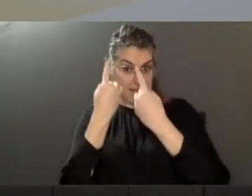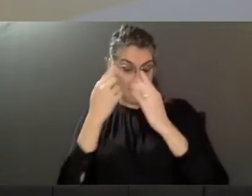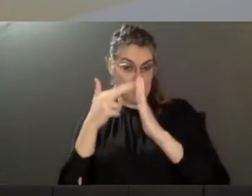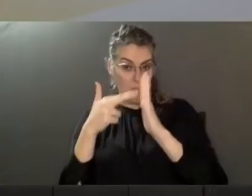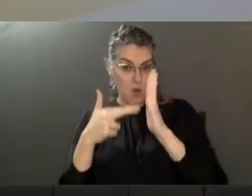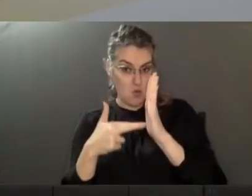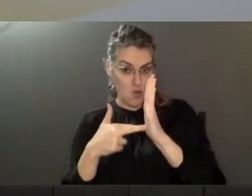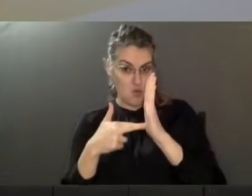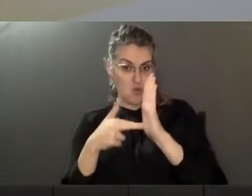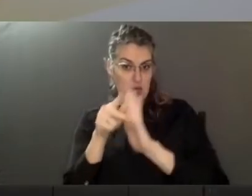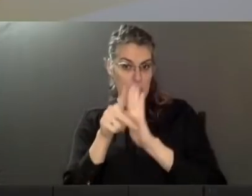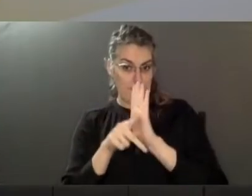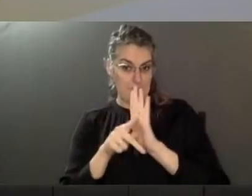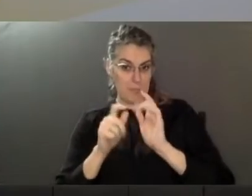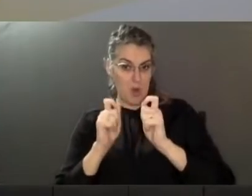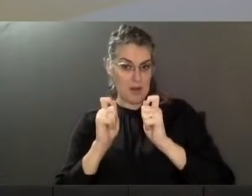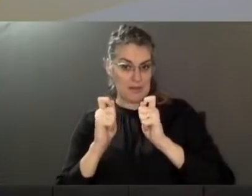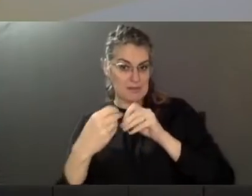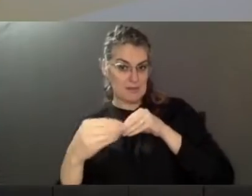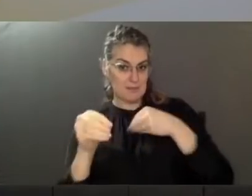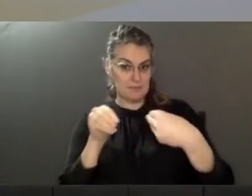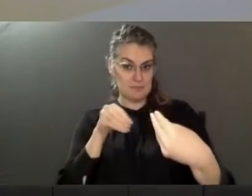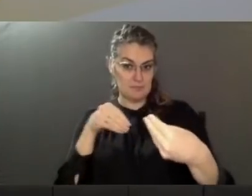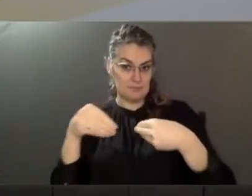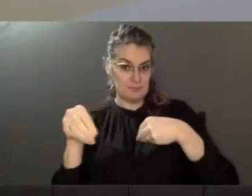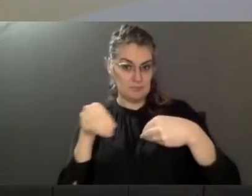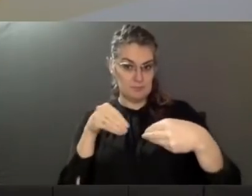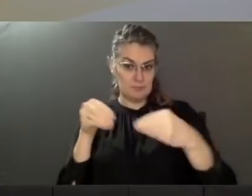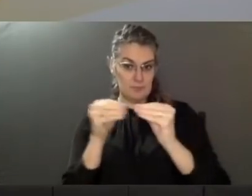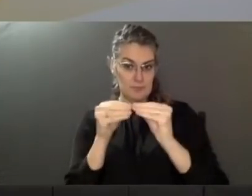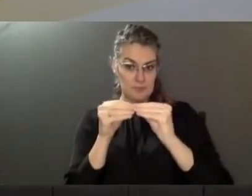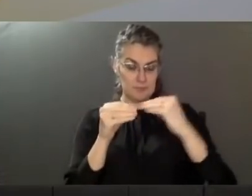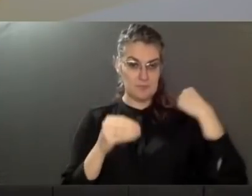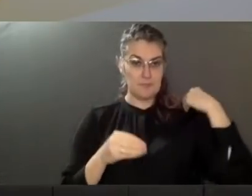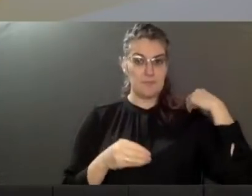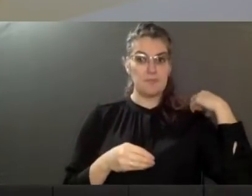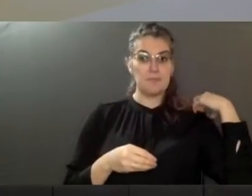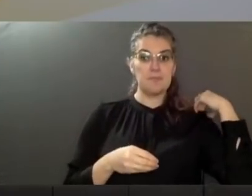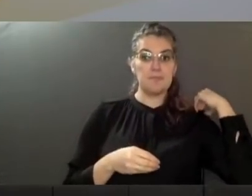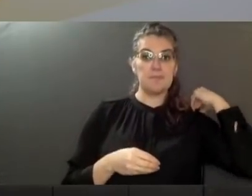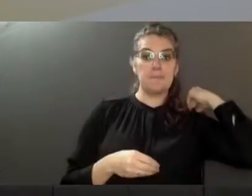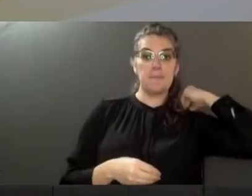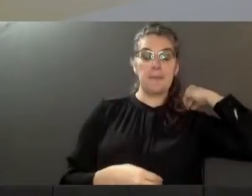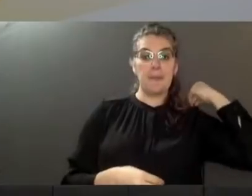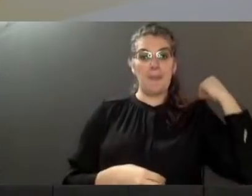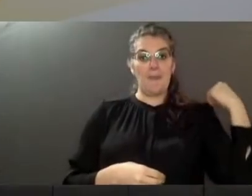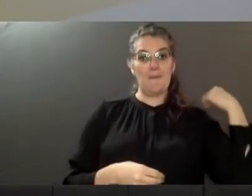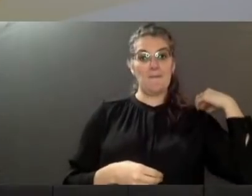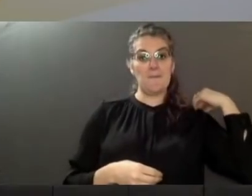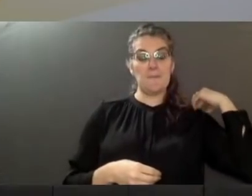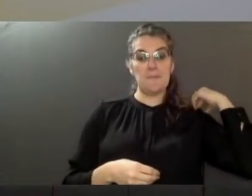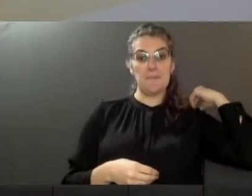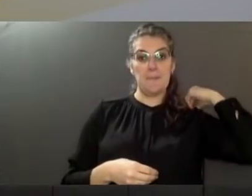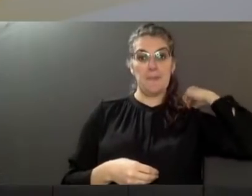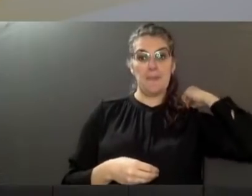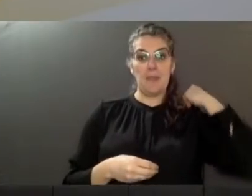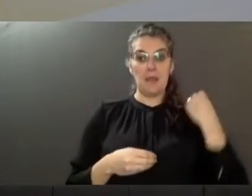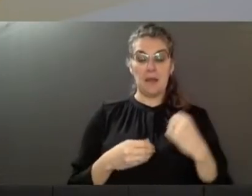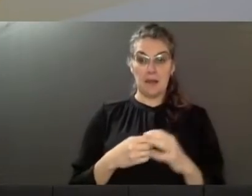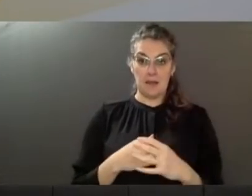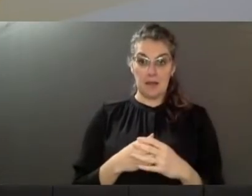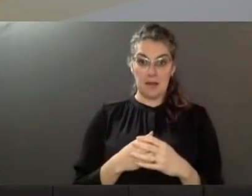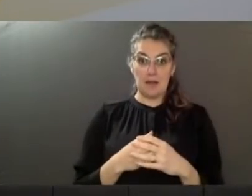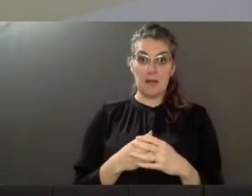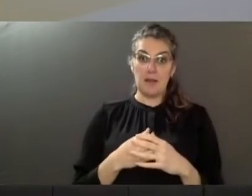days to assess the trends in epidemiology in Atlantic Canada in order to make our decision regarding our way forward in